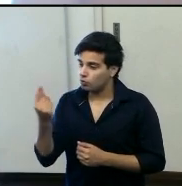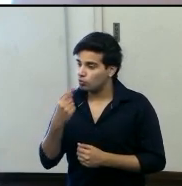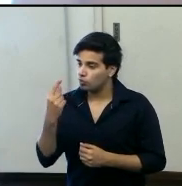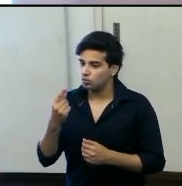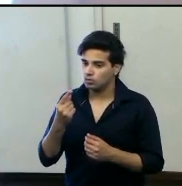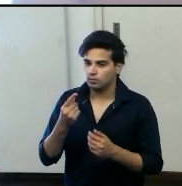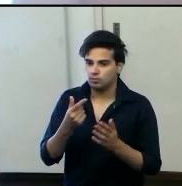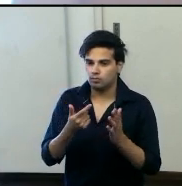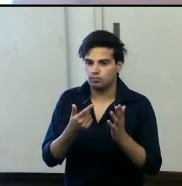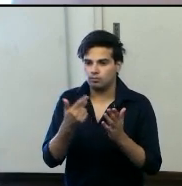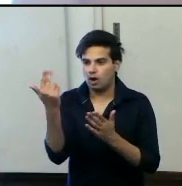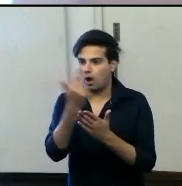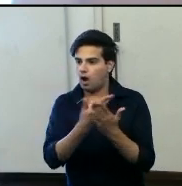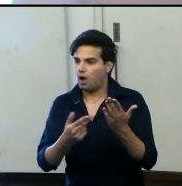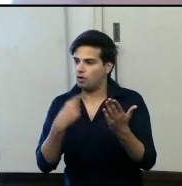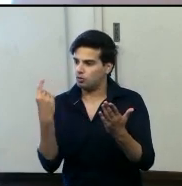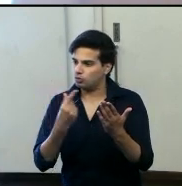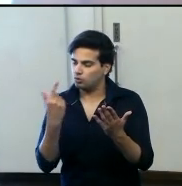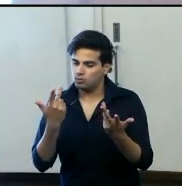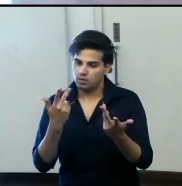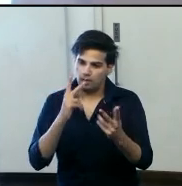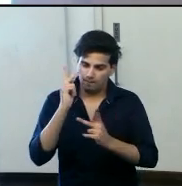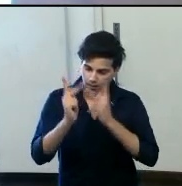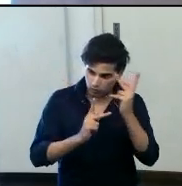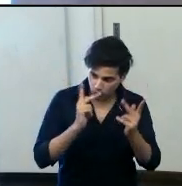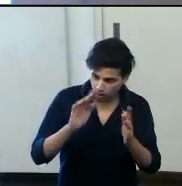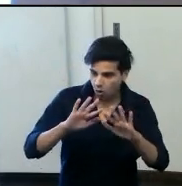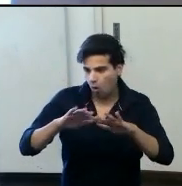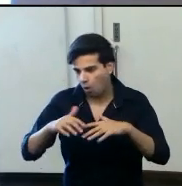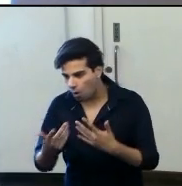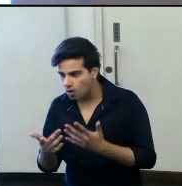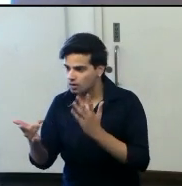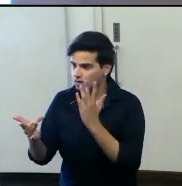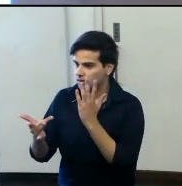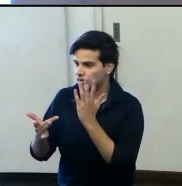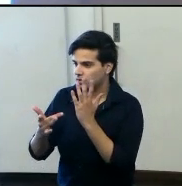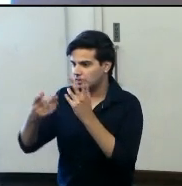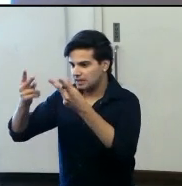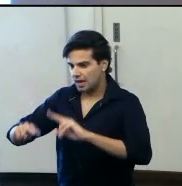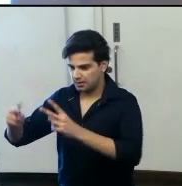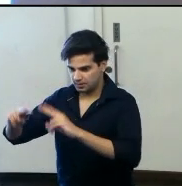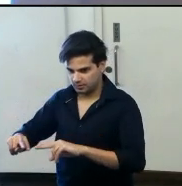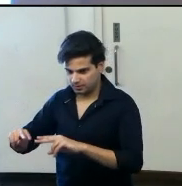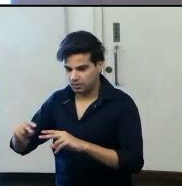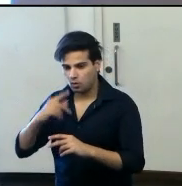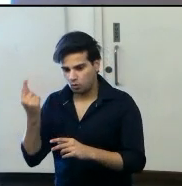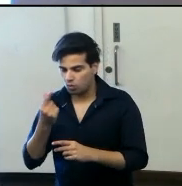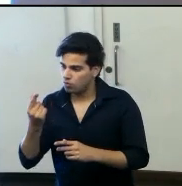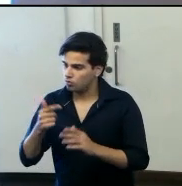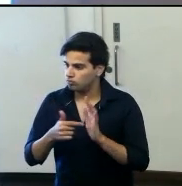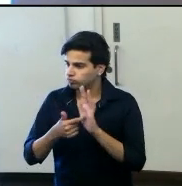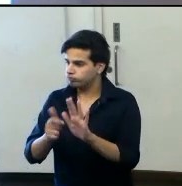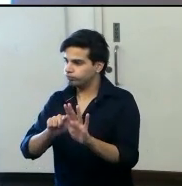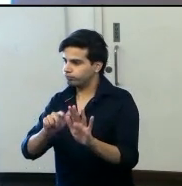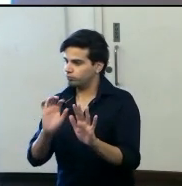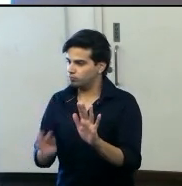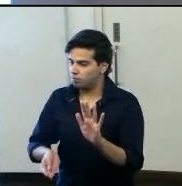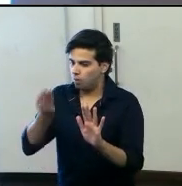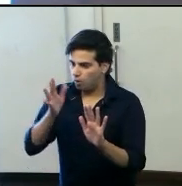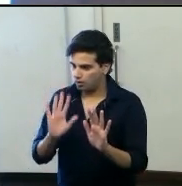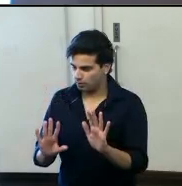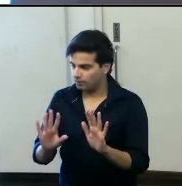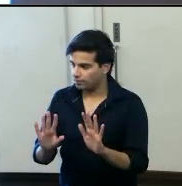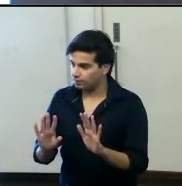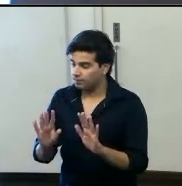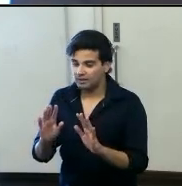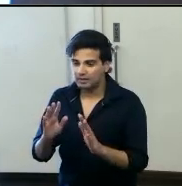of art, whether it is visual or textual. So what happens when